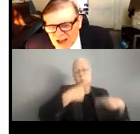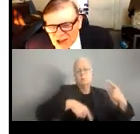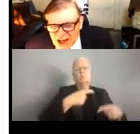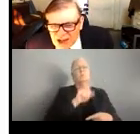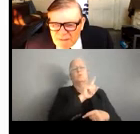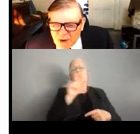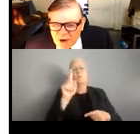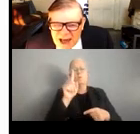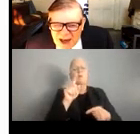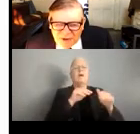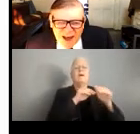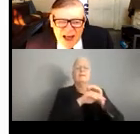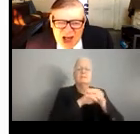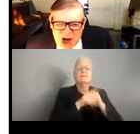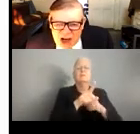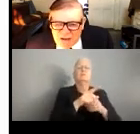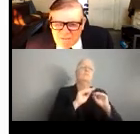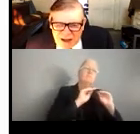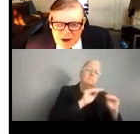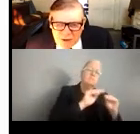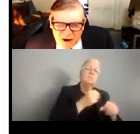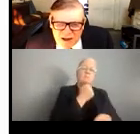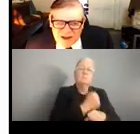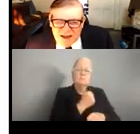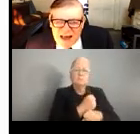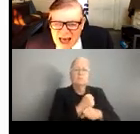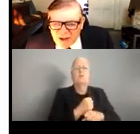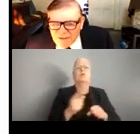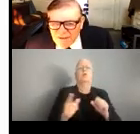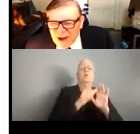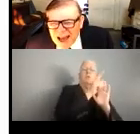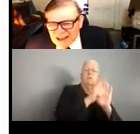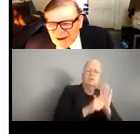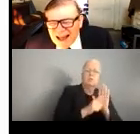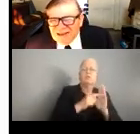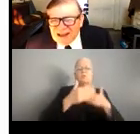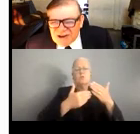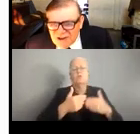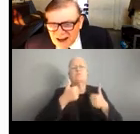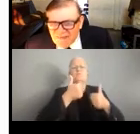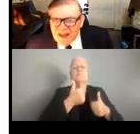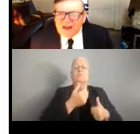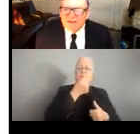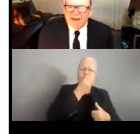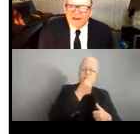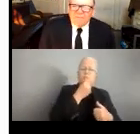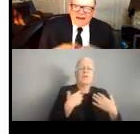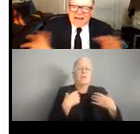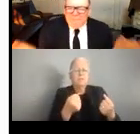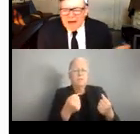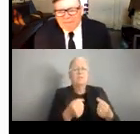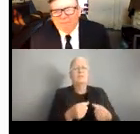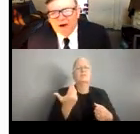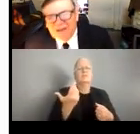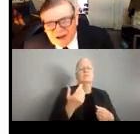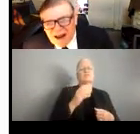to education, employment, healthcare, legal and political processes, healthy food, adequate housing, and credit. So thinking back to